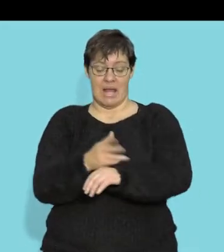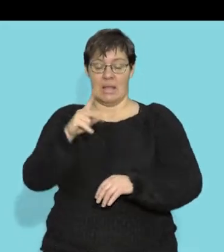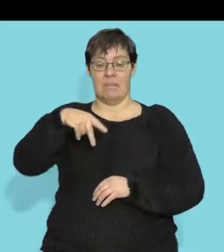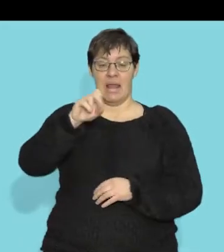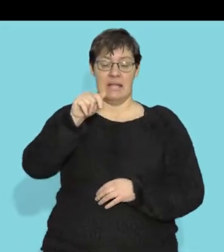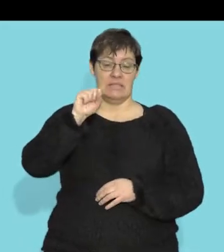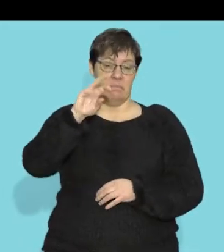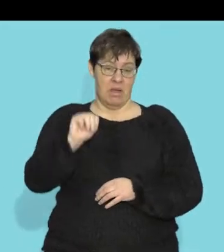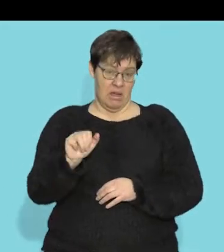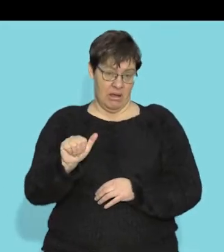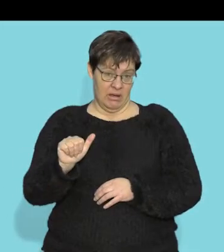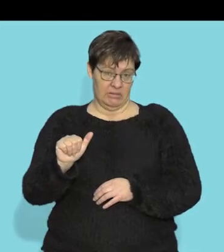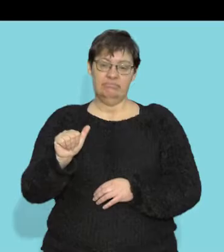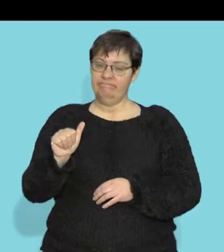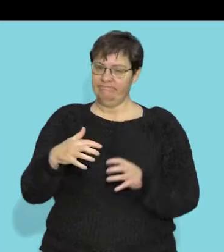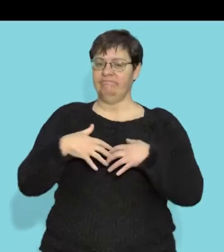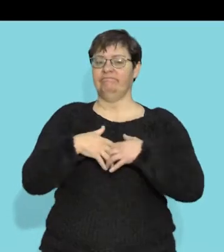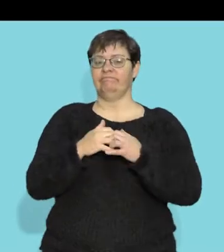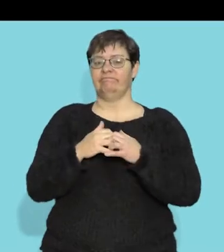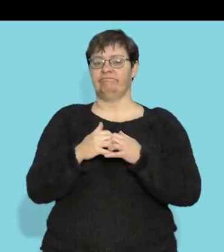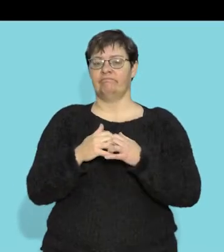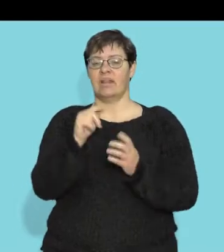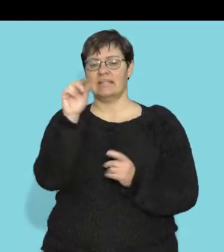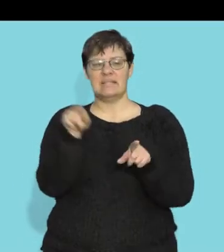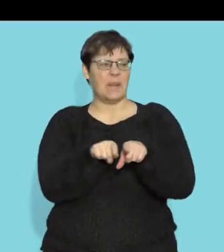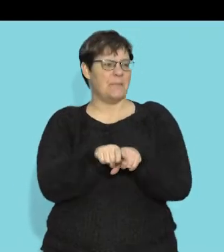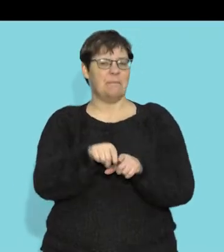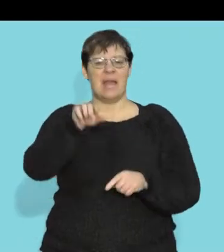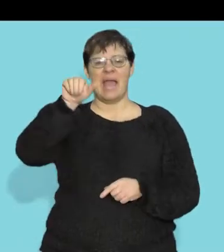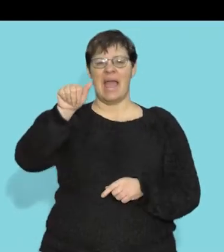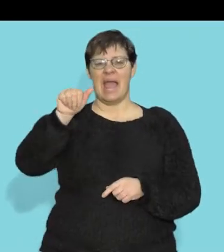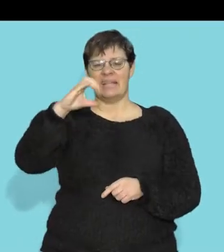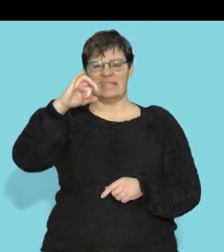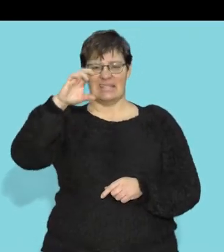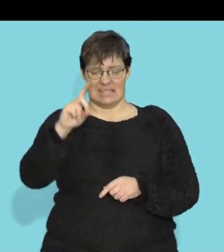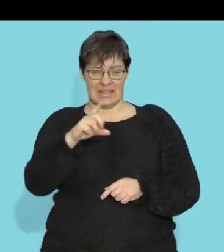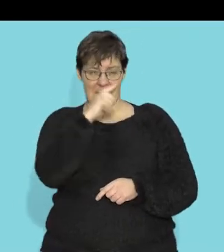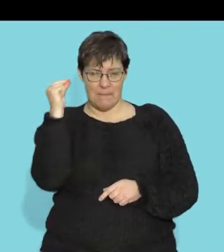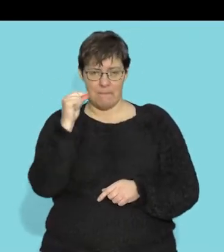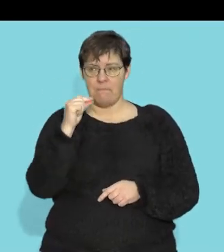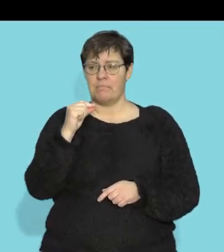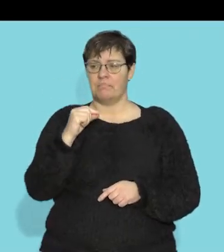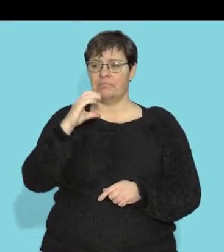blood plasma, it actually forms an acid called carbonic